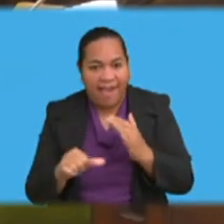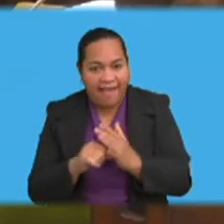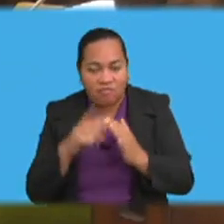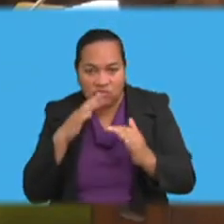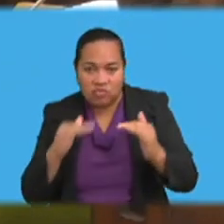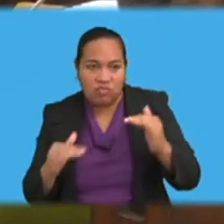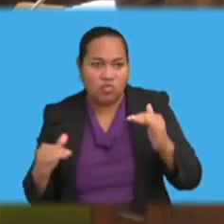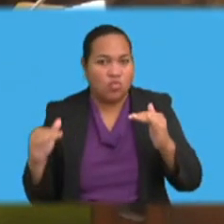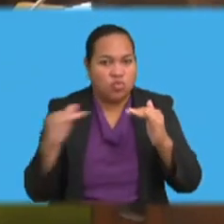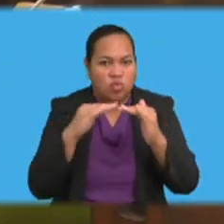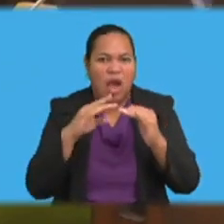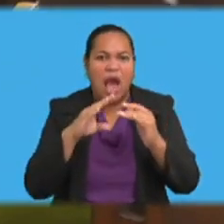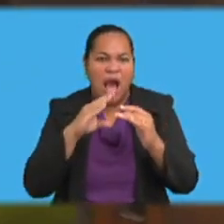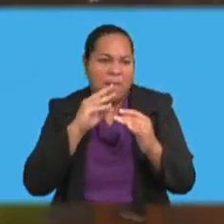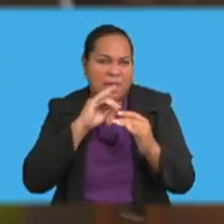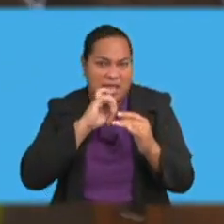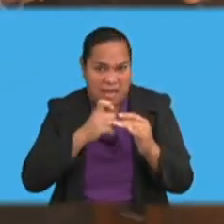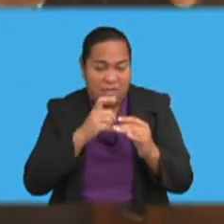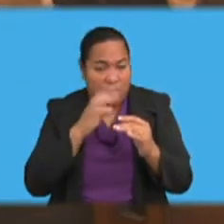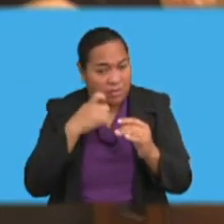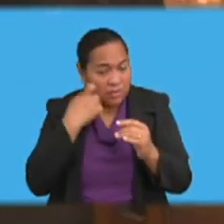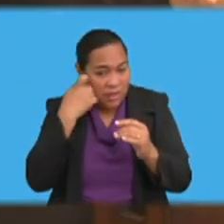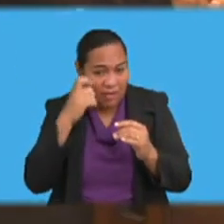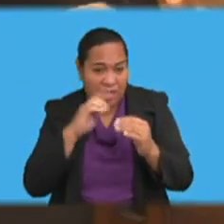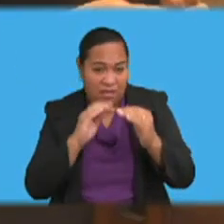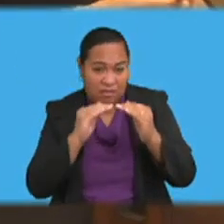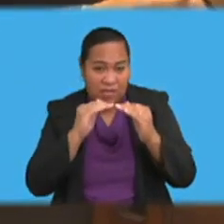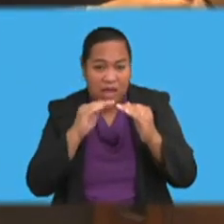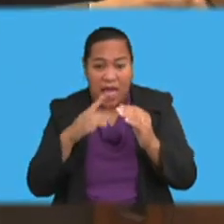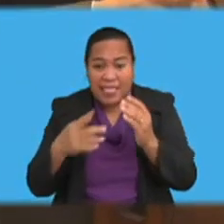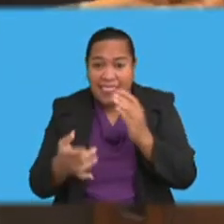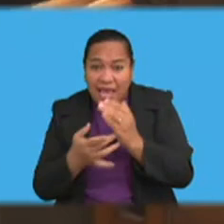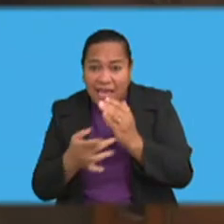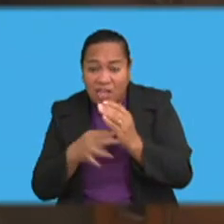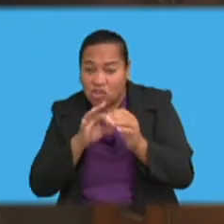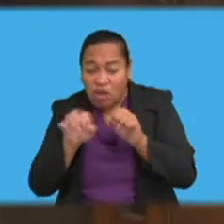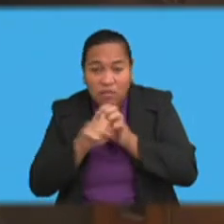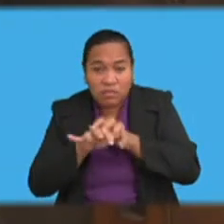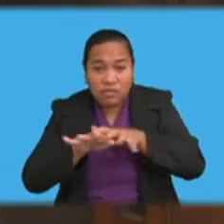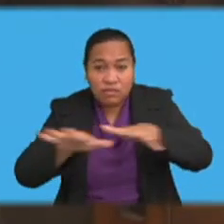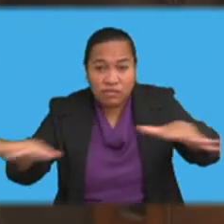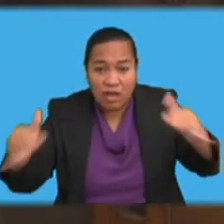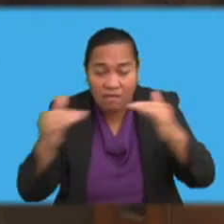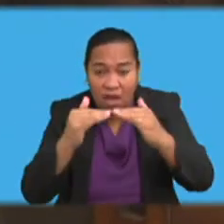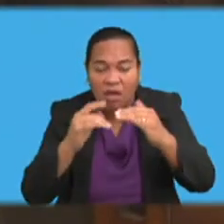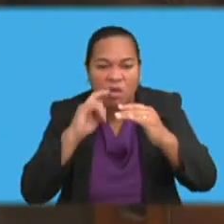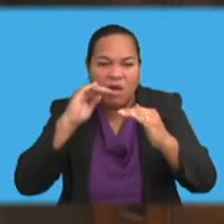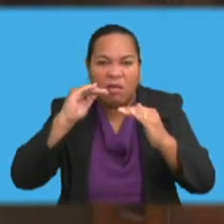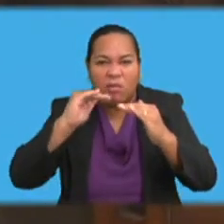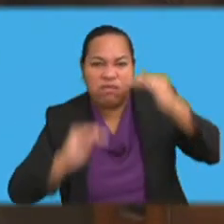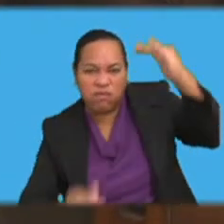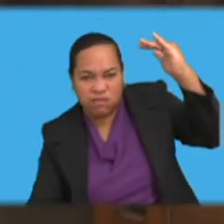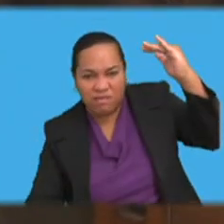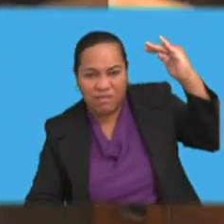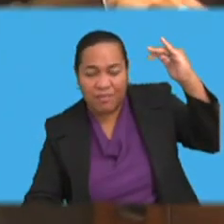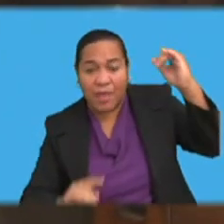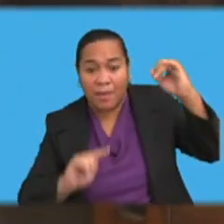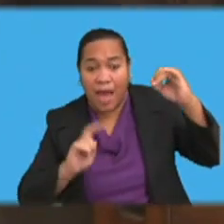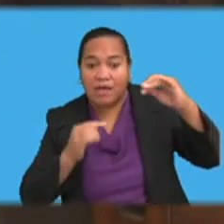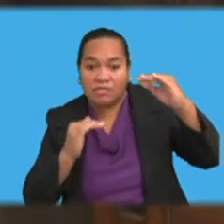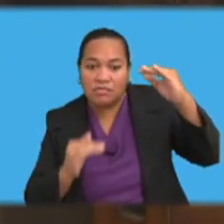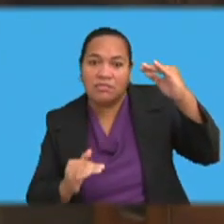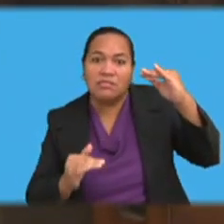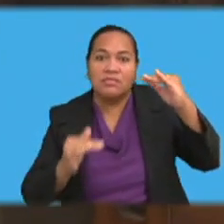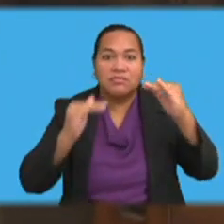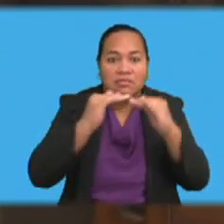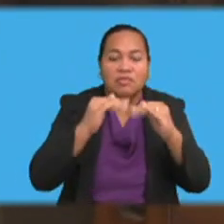greatest disequalizer if that technology is not spread amongst everybody. And digital television in Fiji, Madam Speaker, has